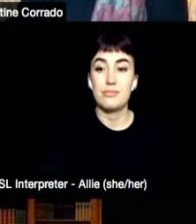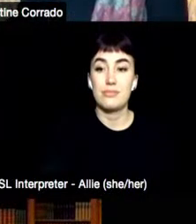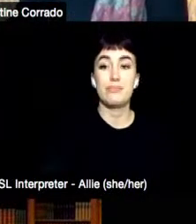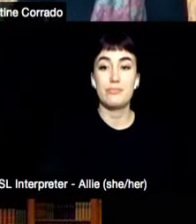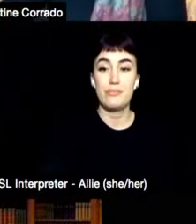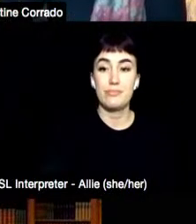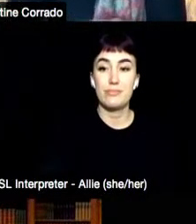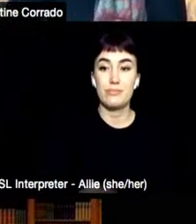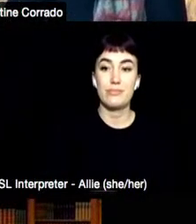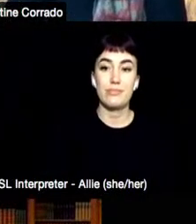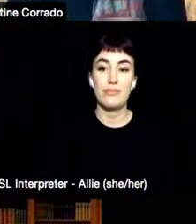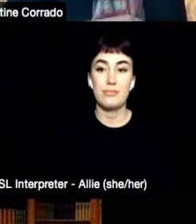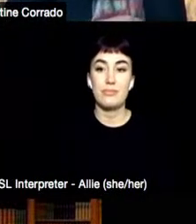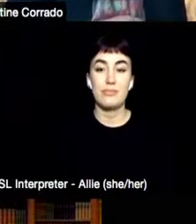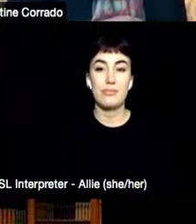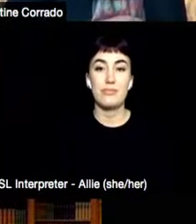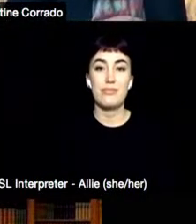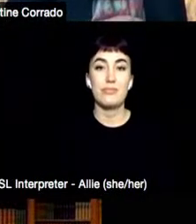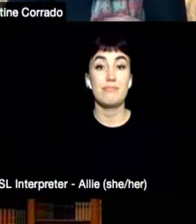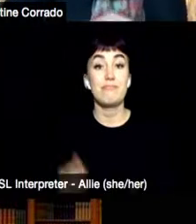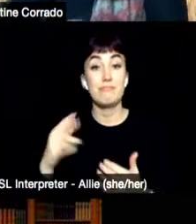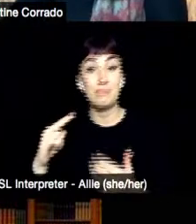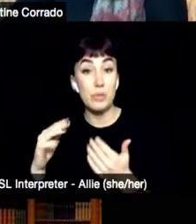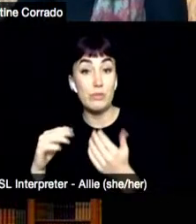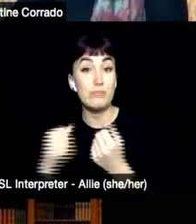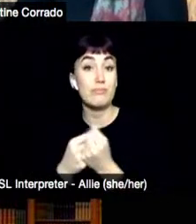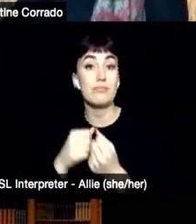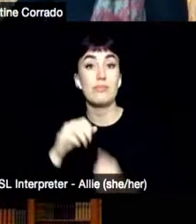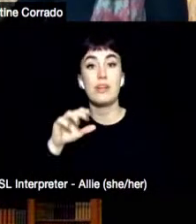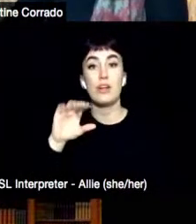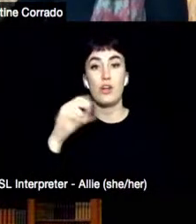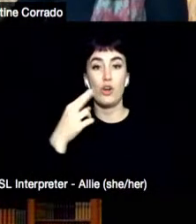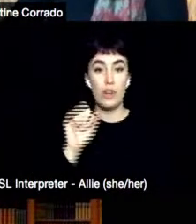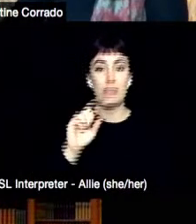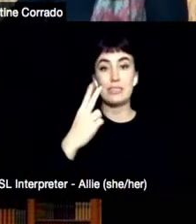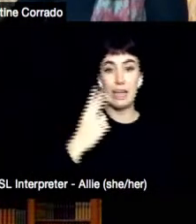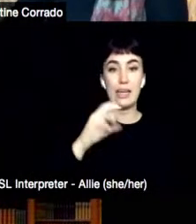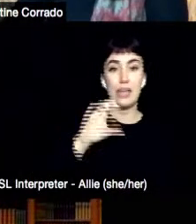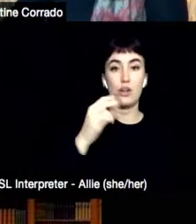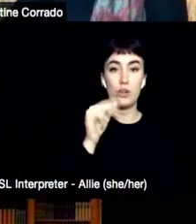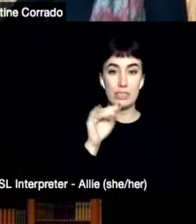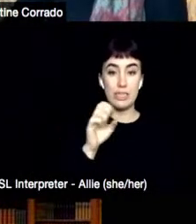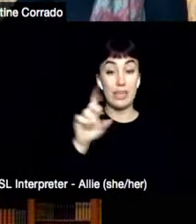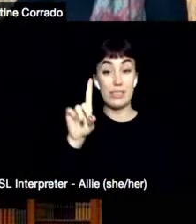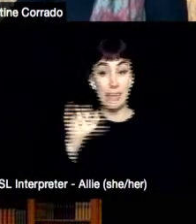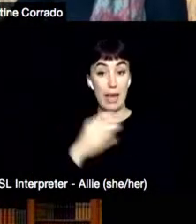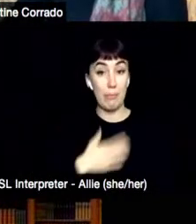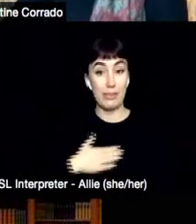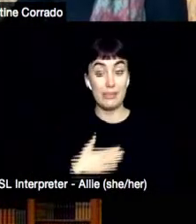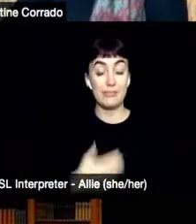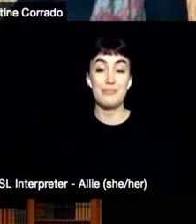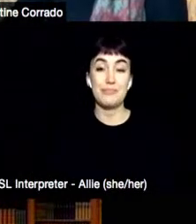So moved. Second. Dan, please call the roll.